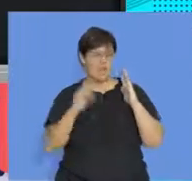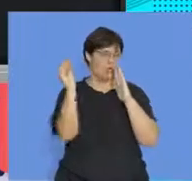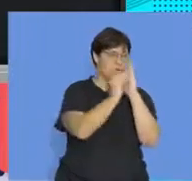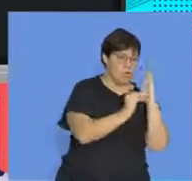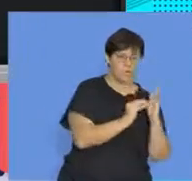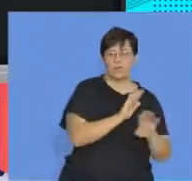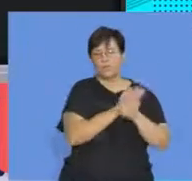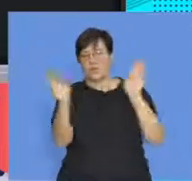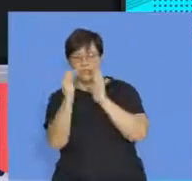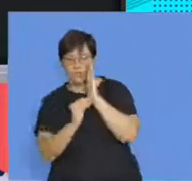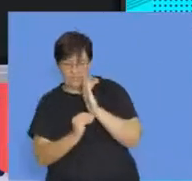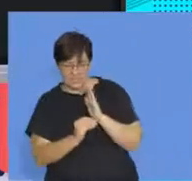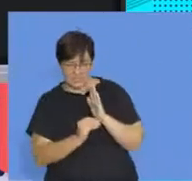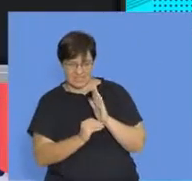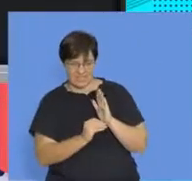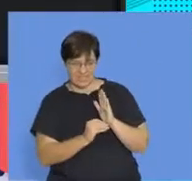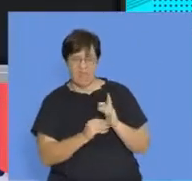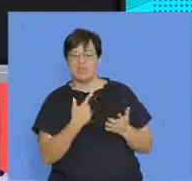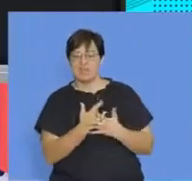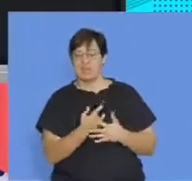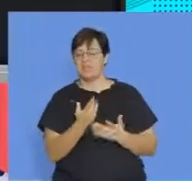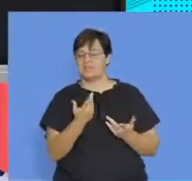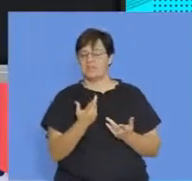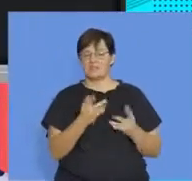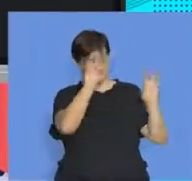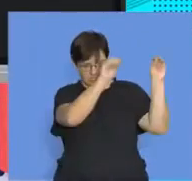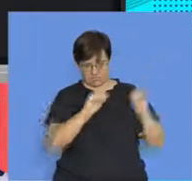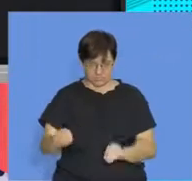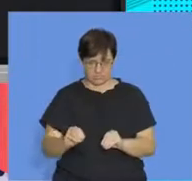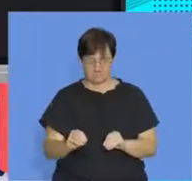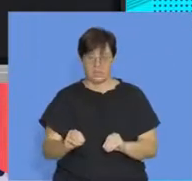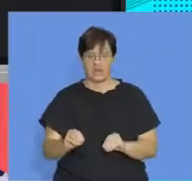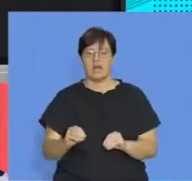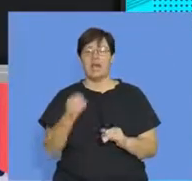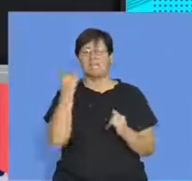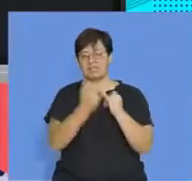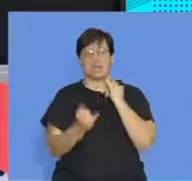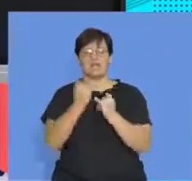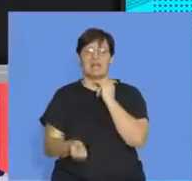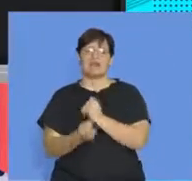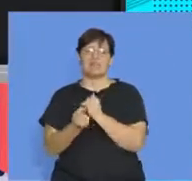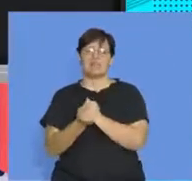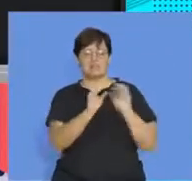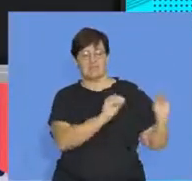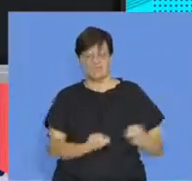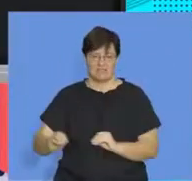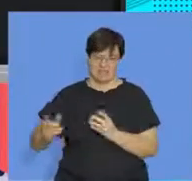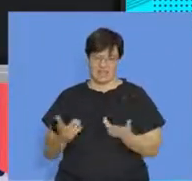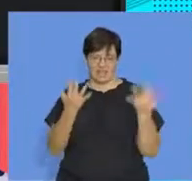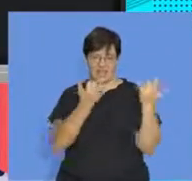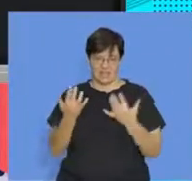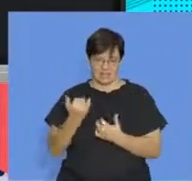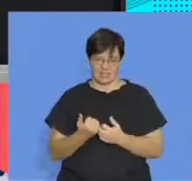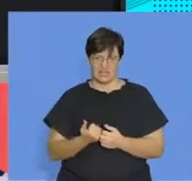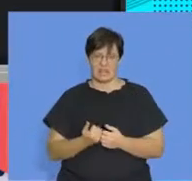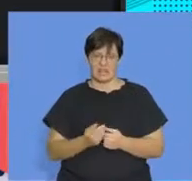you haven't read recorded, not recorded, and then you tend to carry through that error through the rest